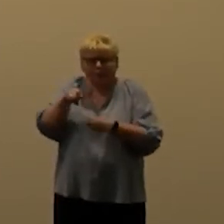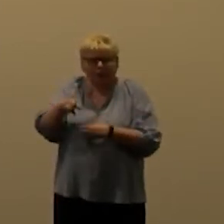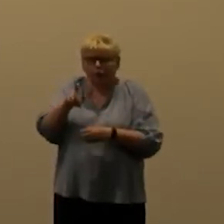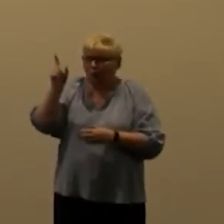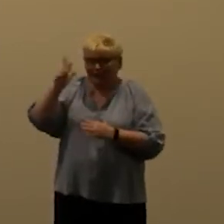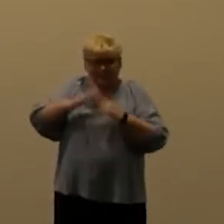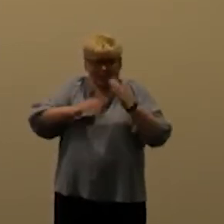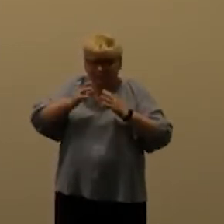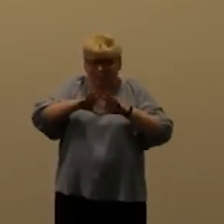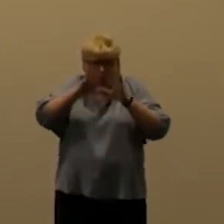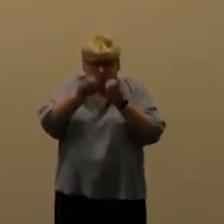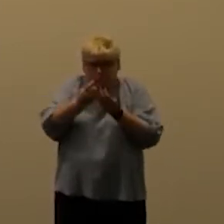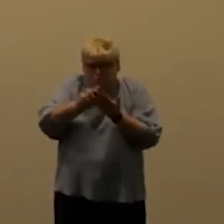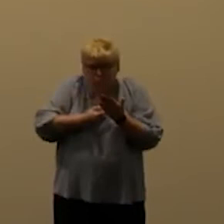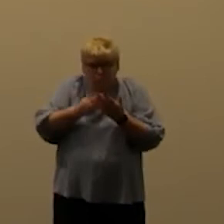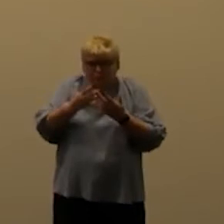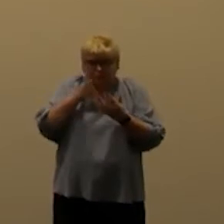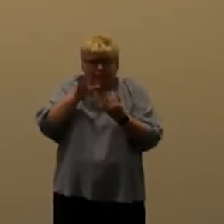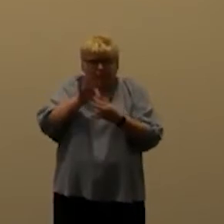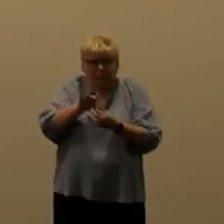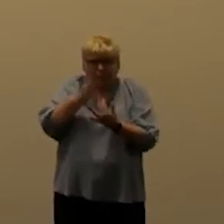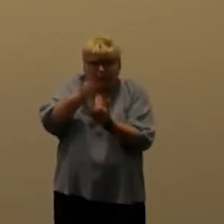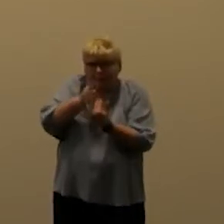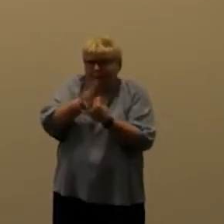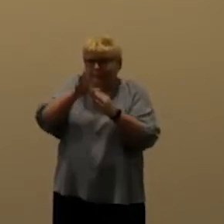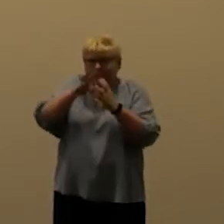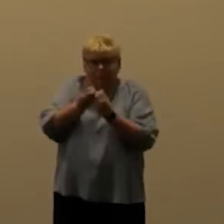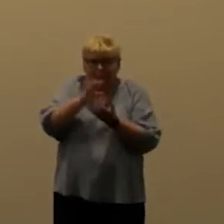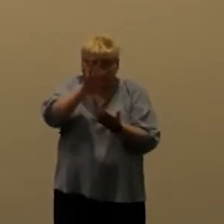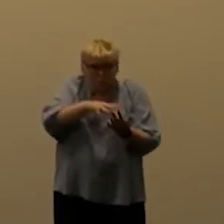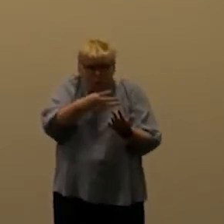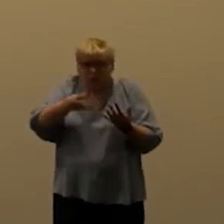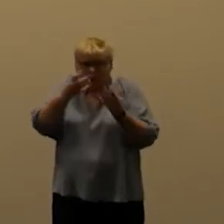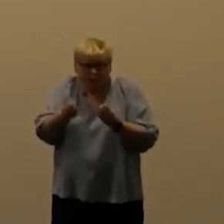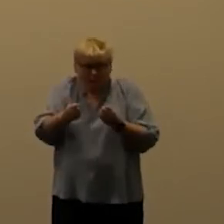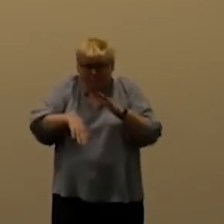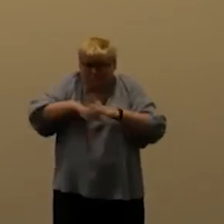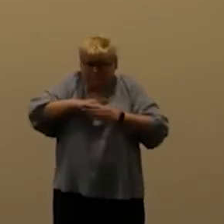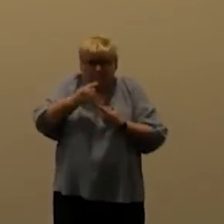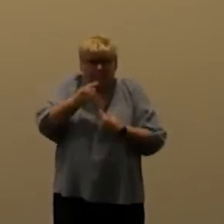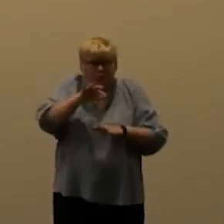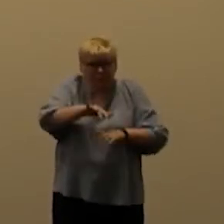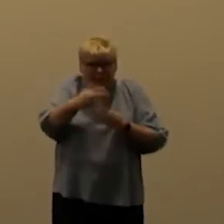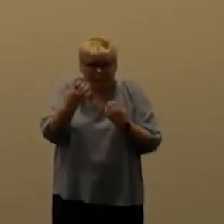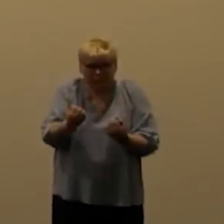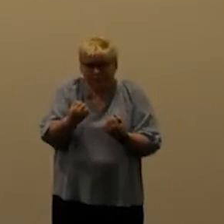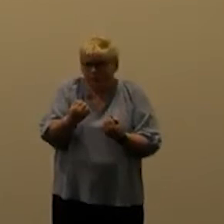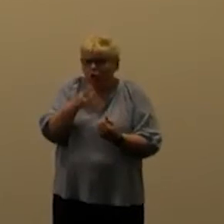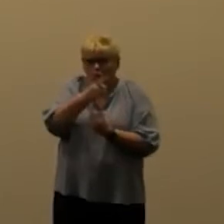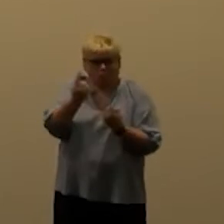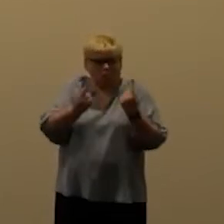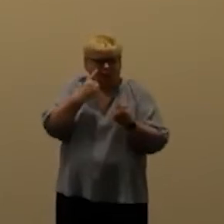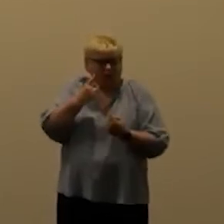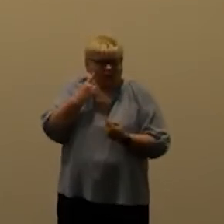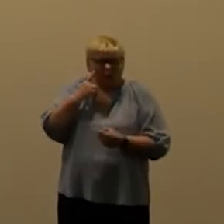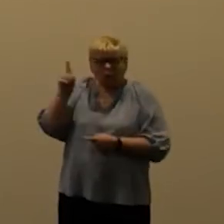whole rule set of kind of conditional access rules. It comes with a lovely spreadsheet. Again, these are linked in the resources, so you can have a look at the